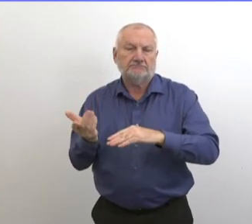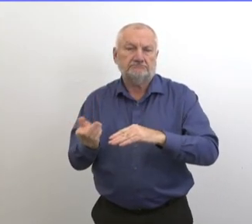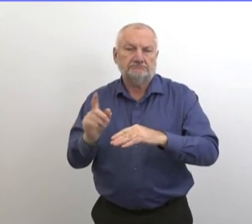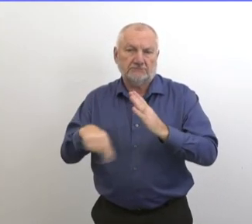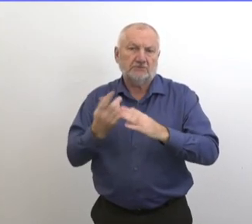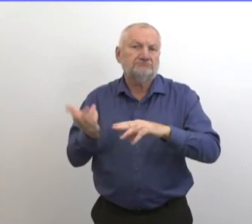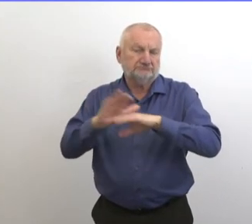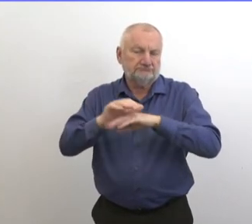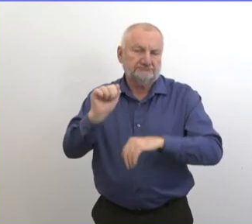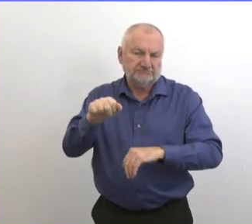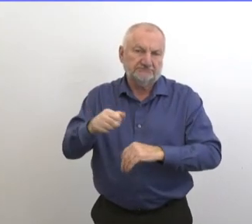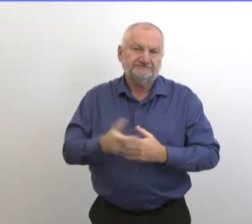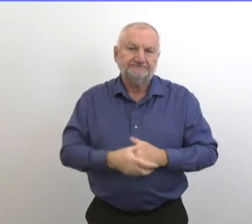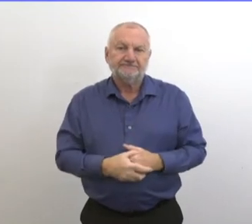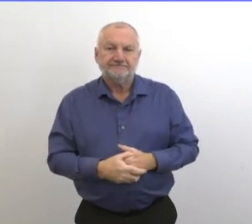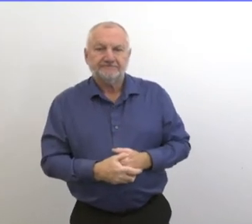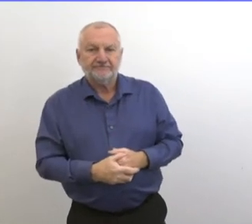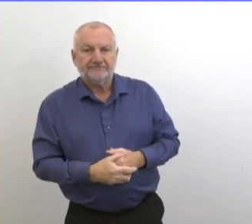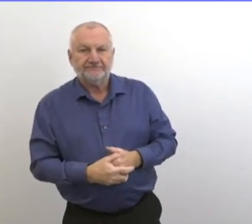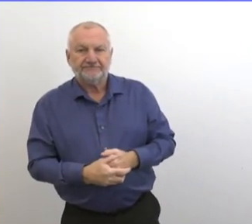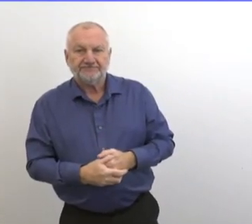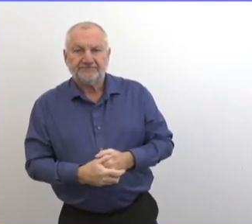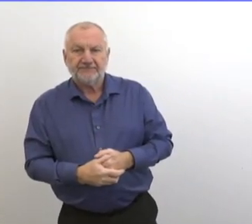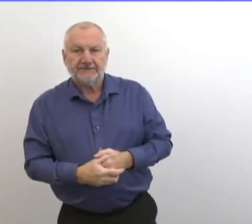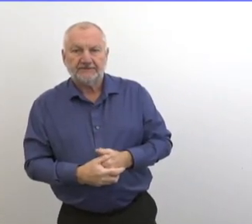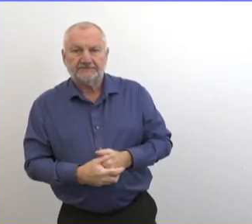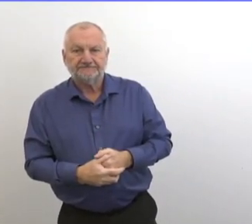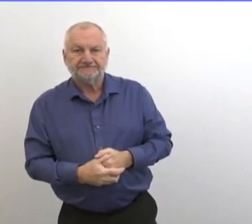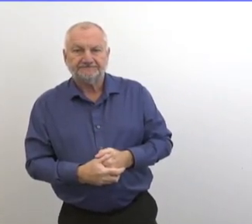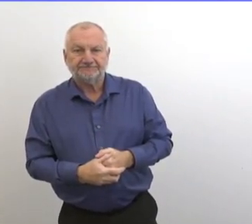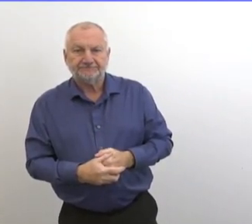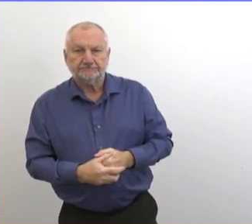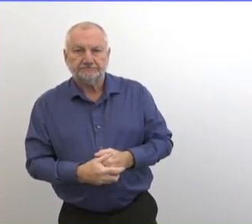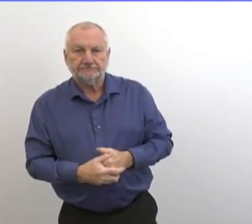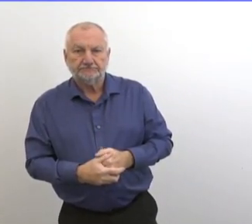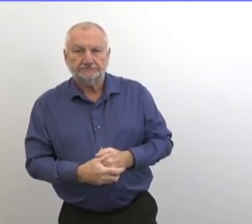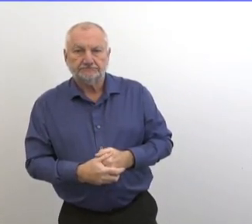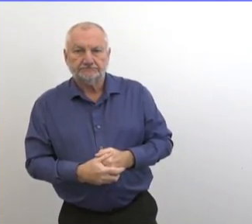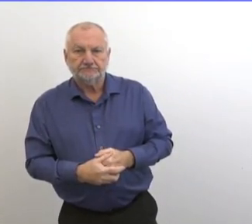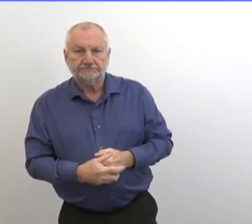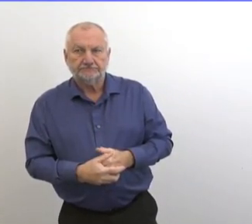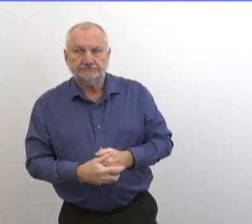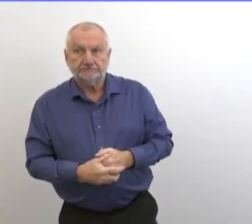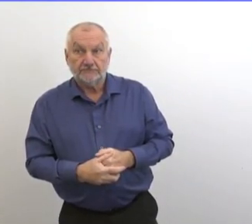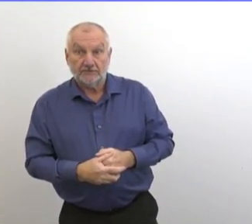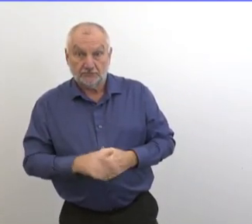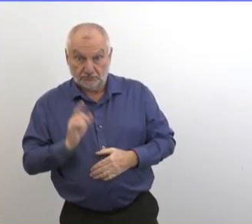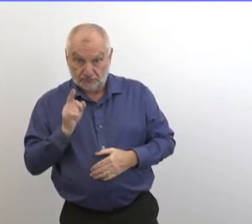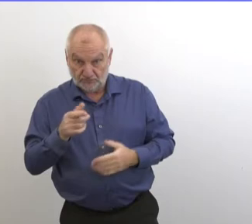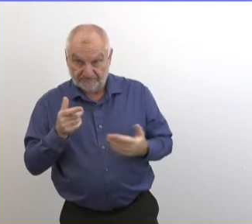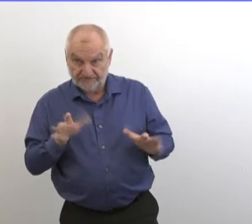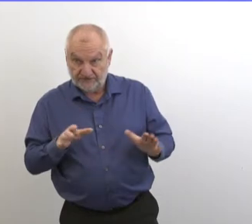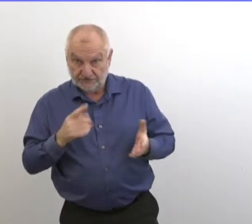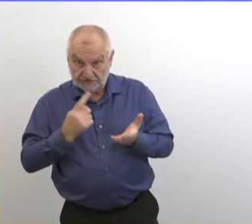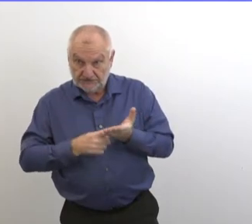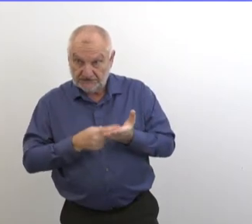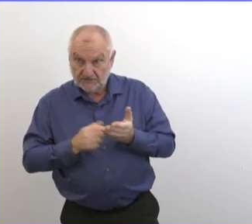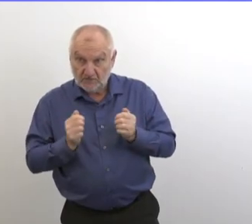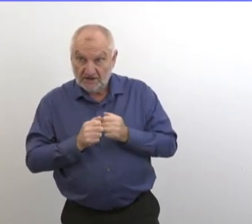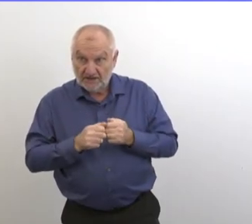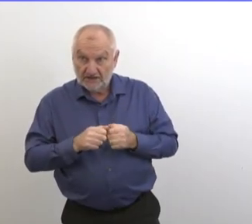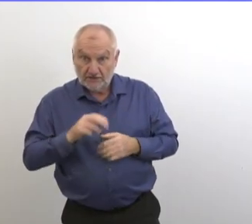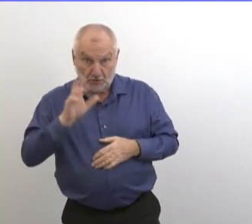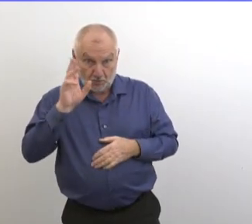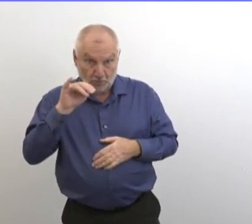Minister, I imagine you did, but just to confirm, did you work with the union groups representing these workers on this program? And if